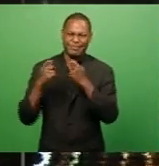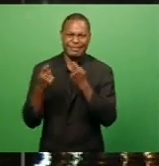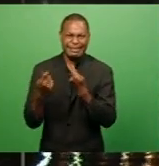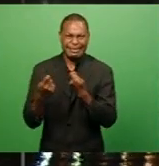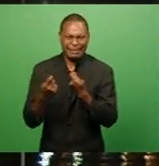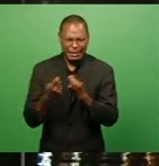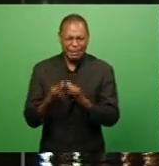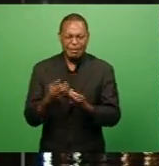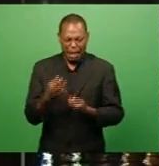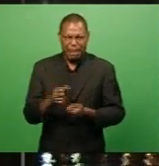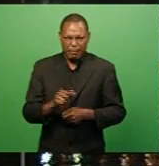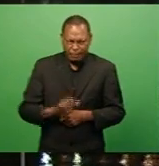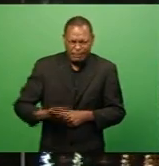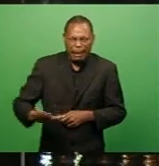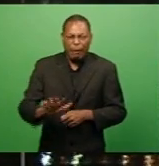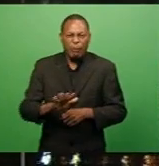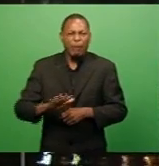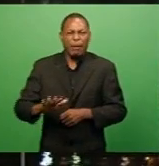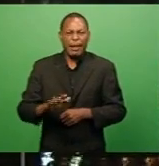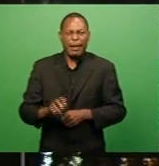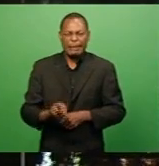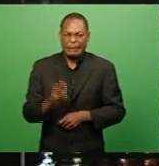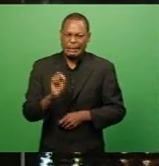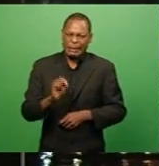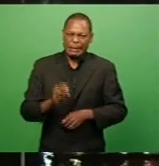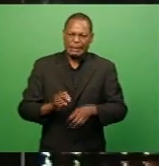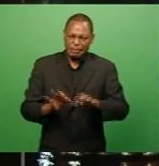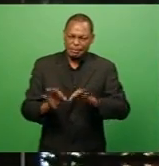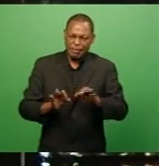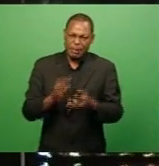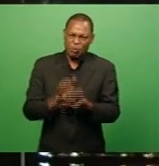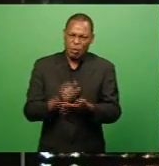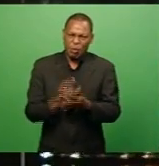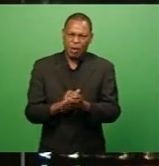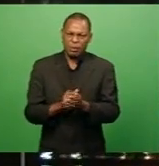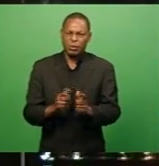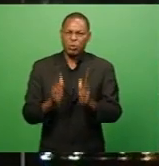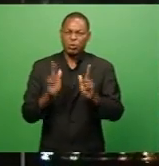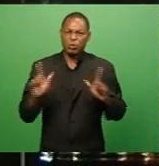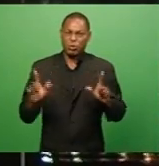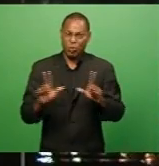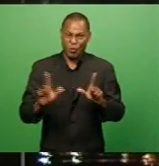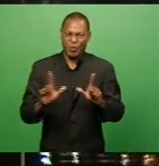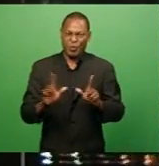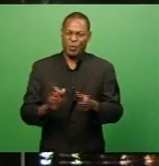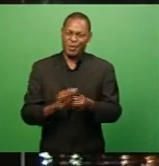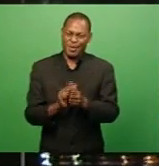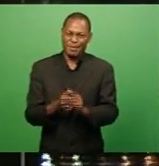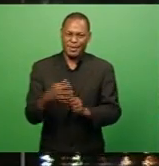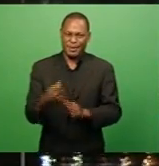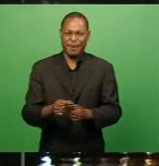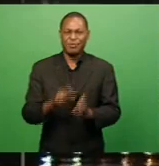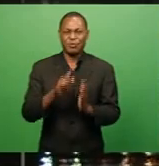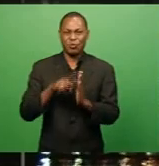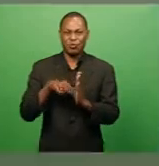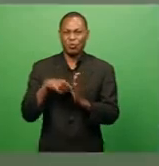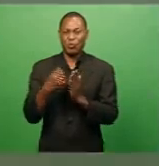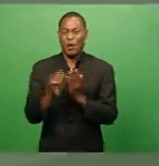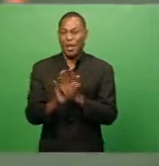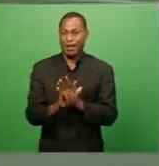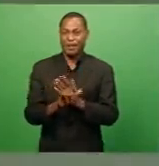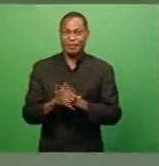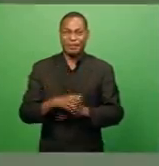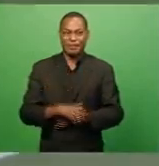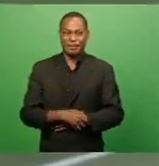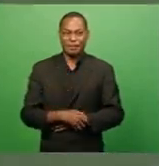there are still some areas that need ironing out before the Tokyo Games in July. Karolaini Tabi reports. And here